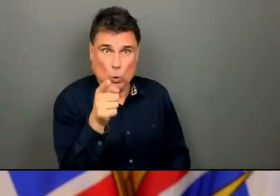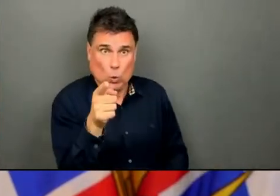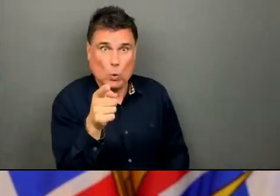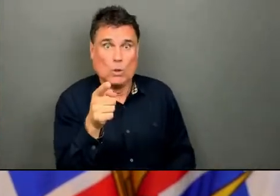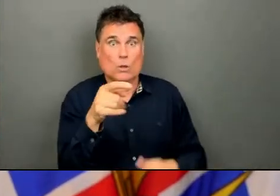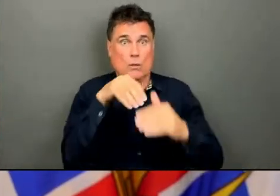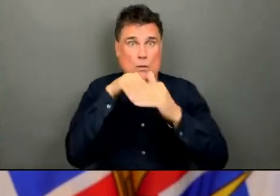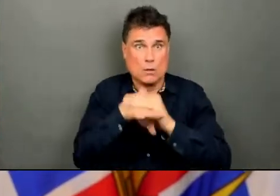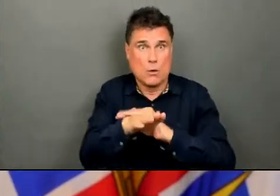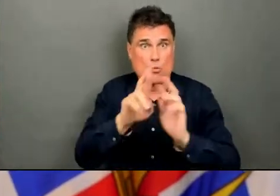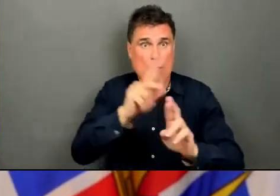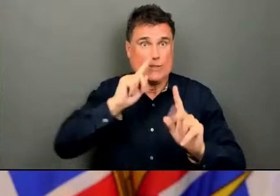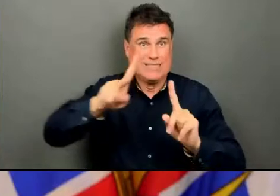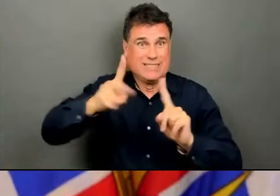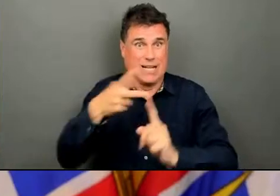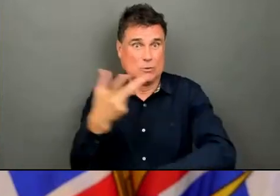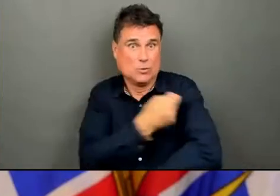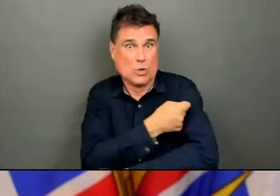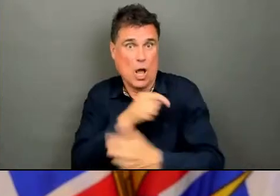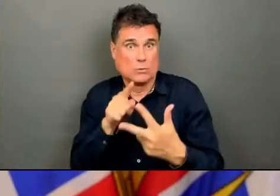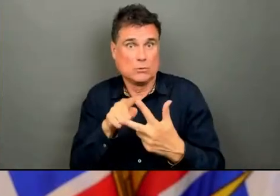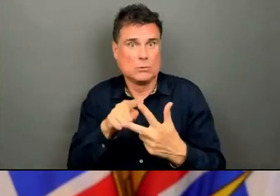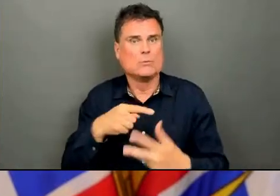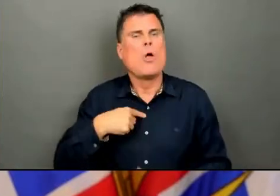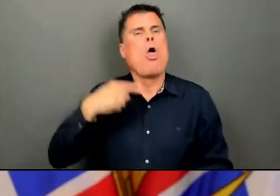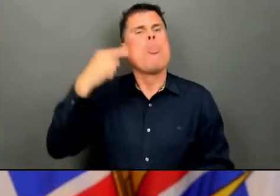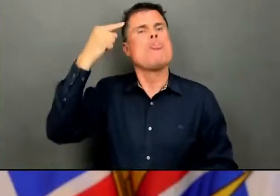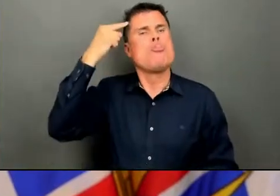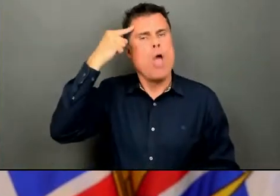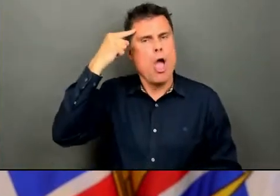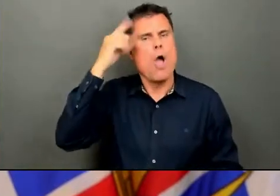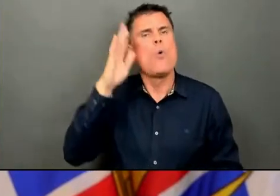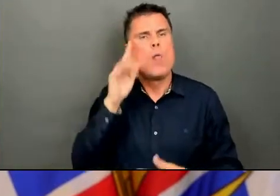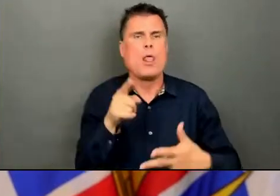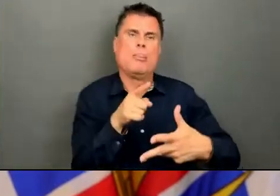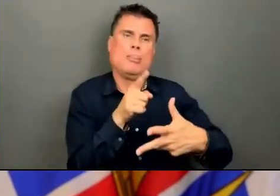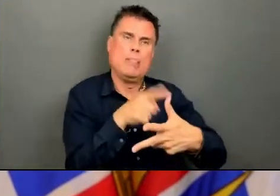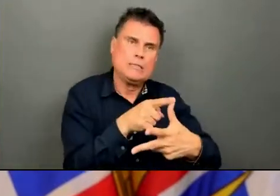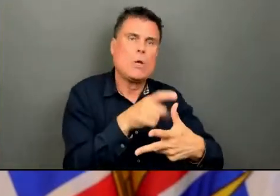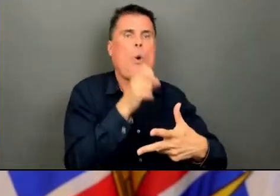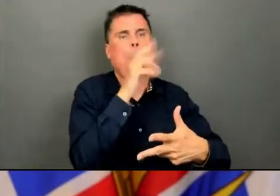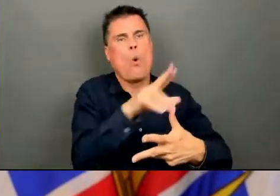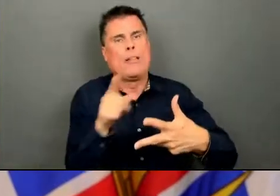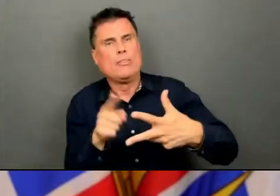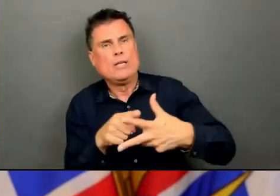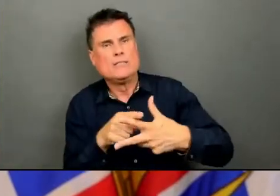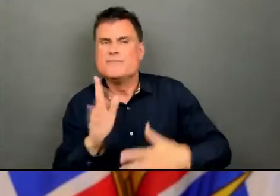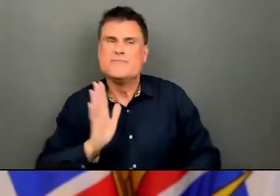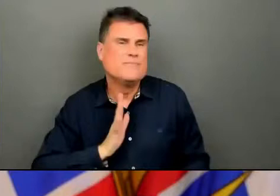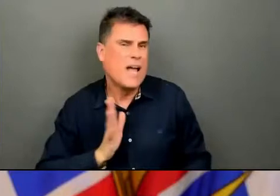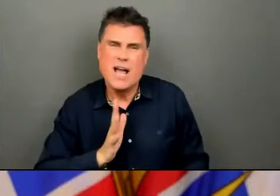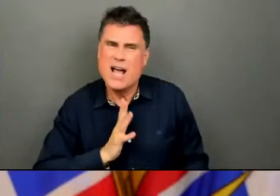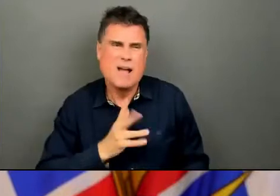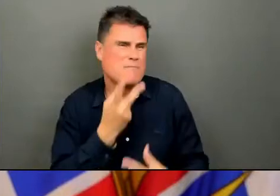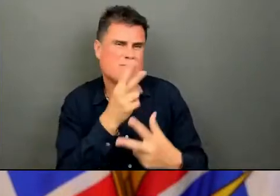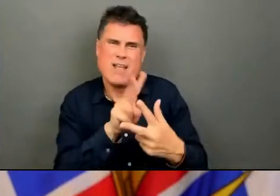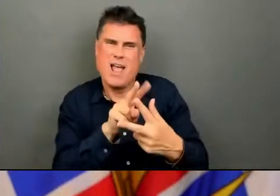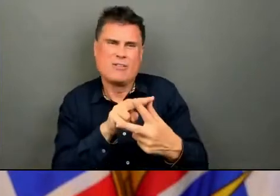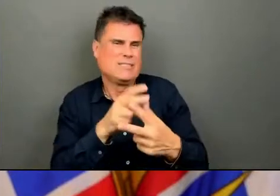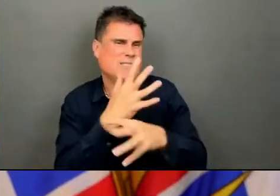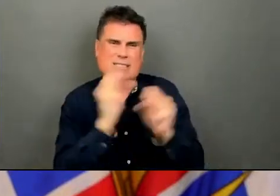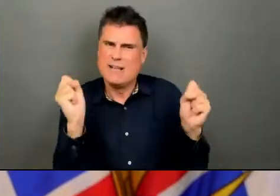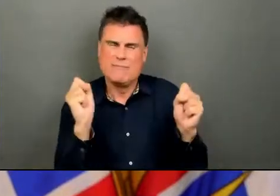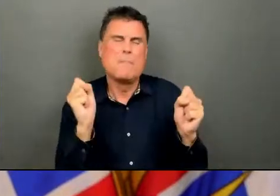what the initial vaccine that you were given for your dose one, that it is perfectly safe and equally effective to